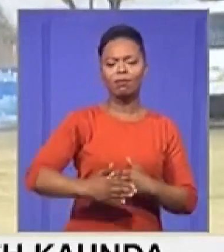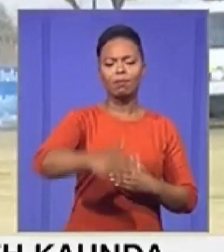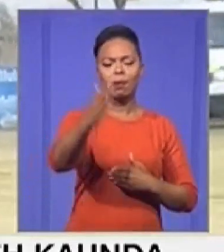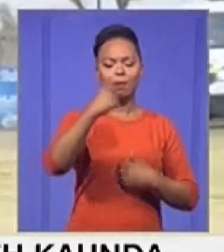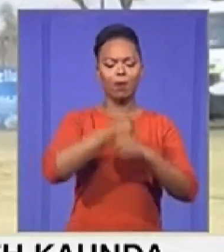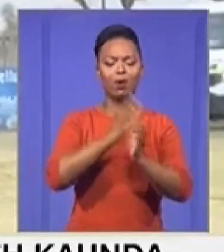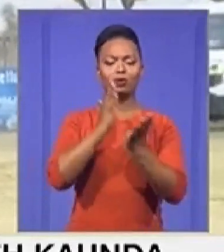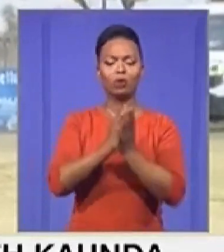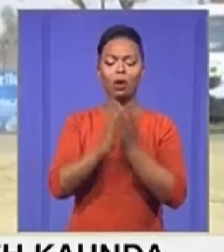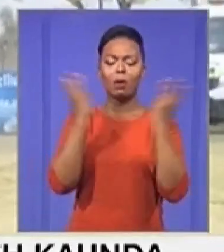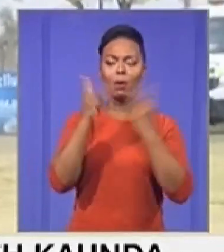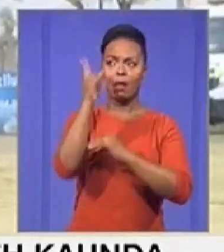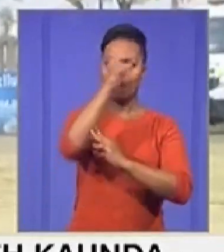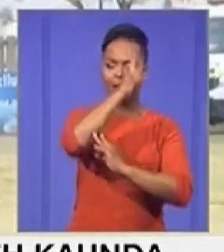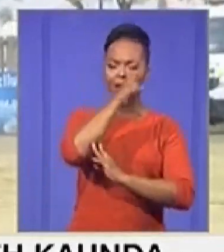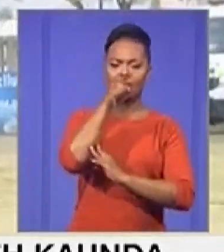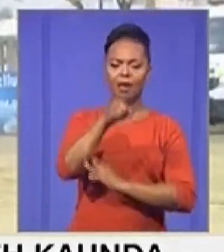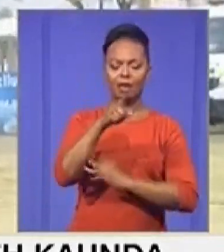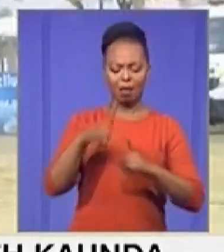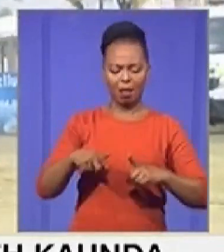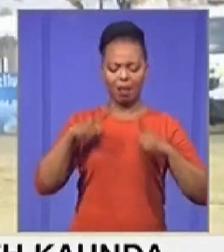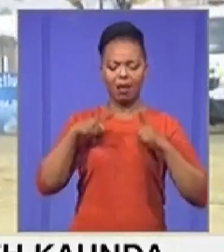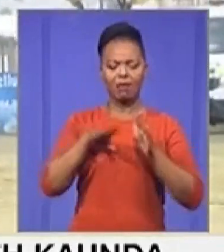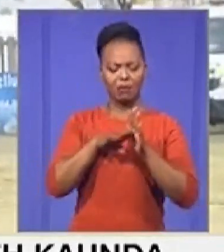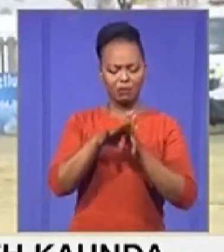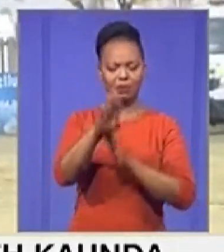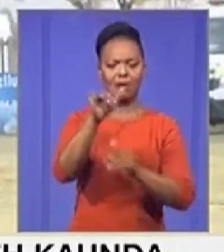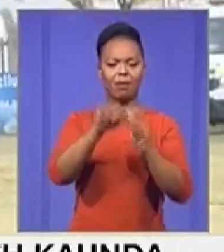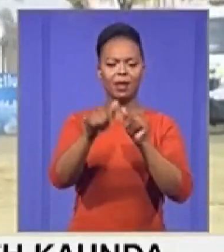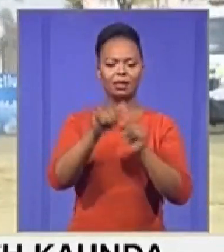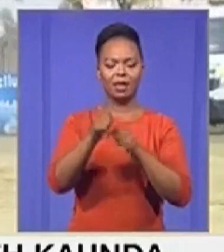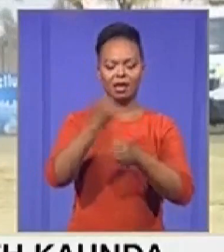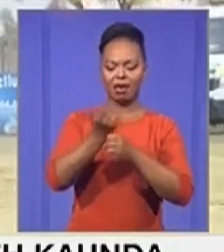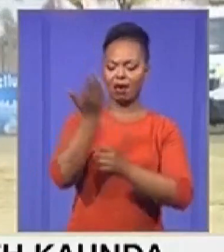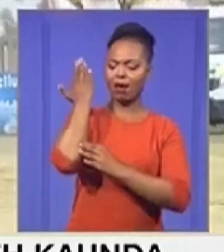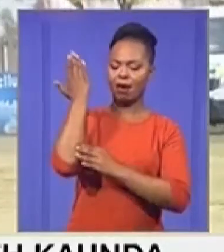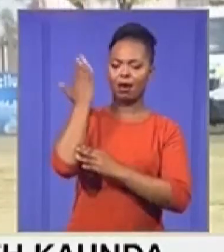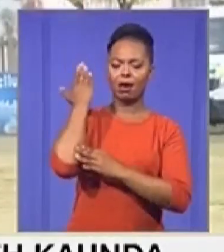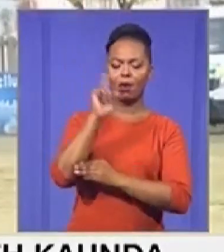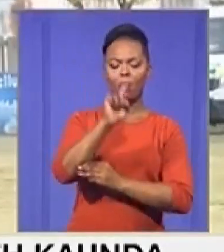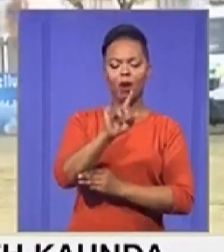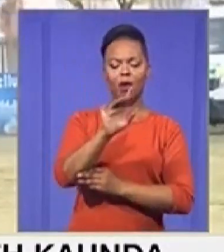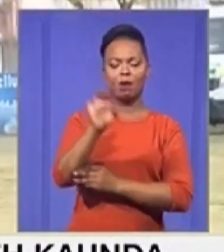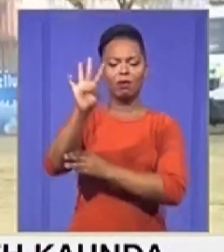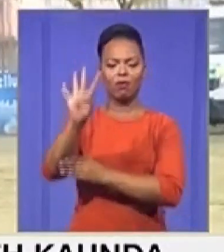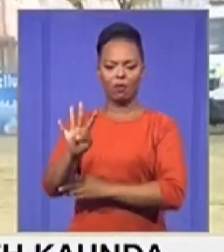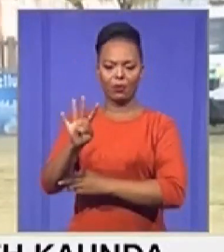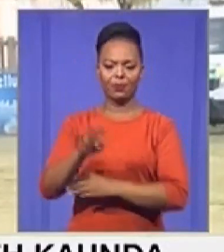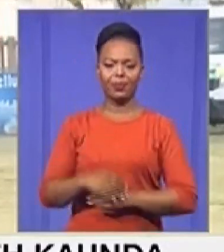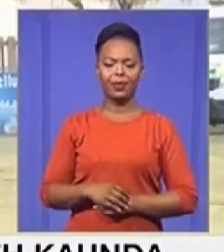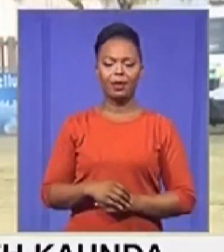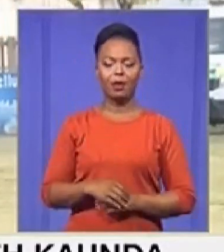batho ba rona ba kgone go bona botshelo bo botoka bo re buileng ka bone ka nako ewa ya 1994 yaanong re itumela